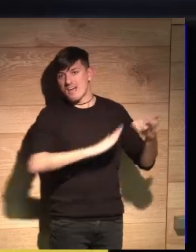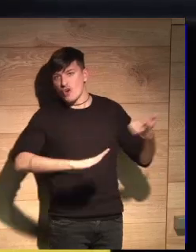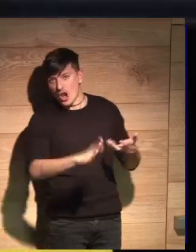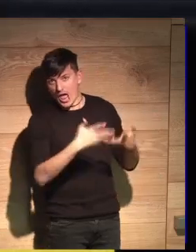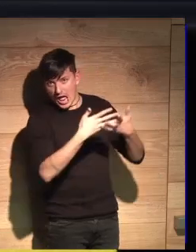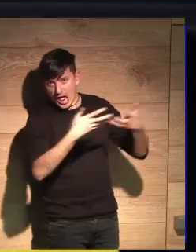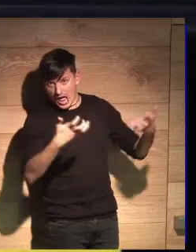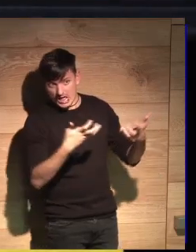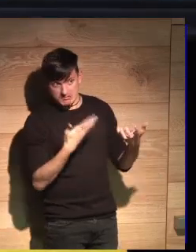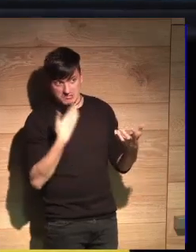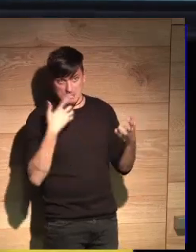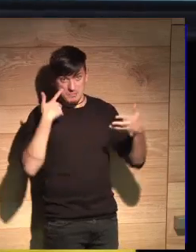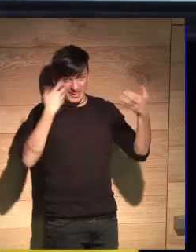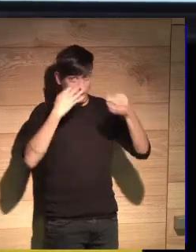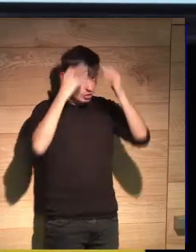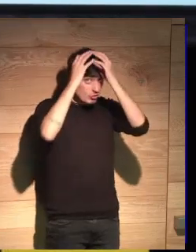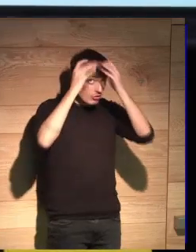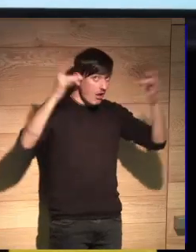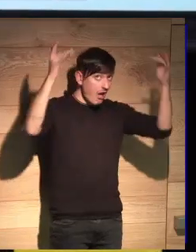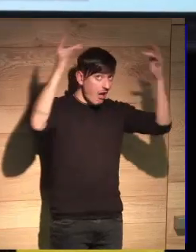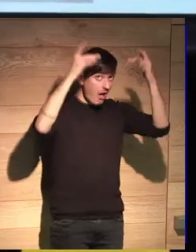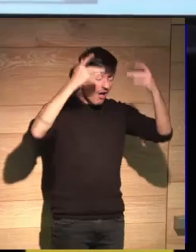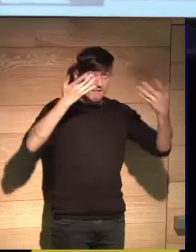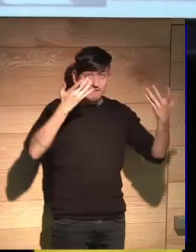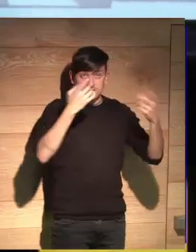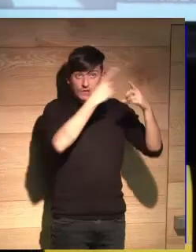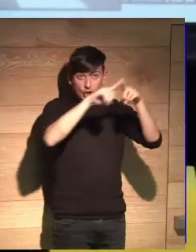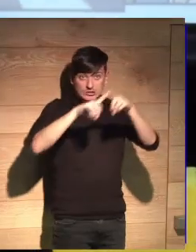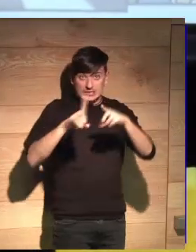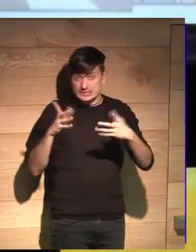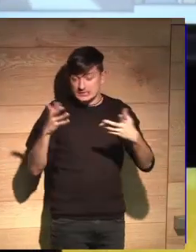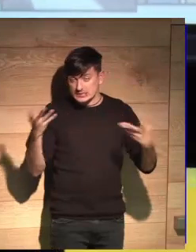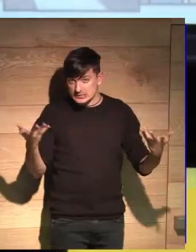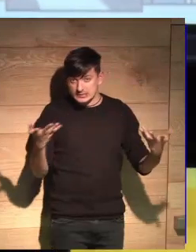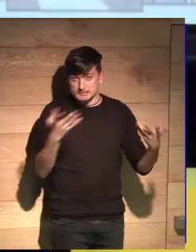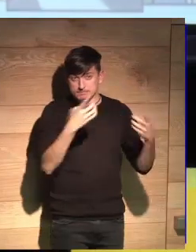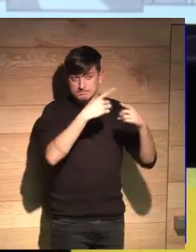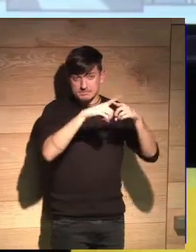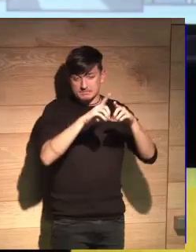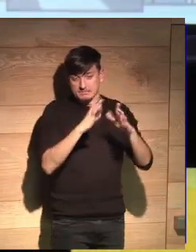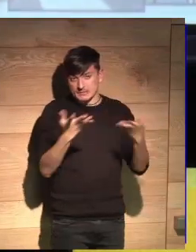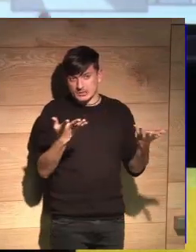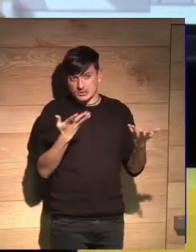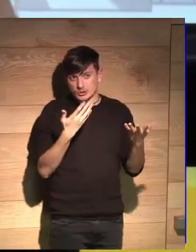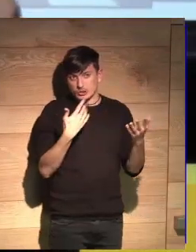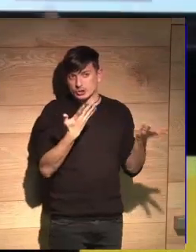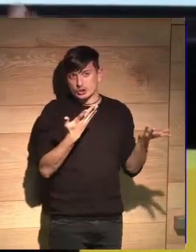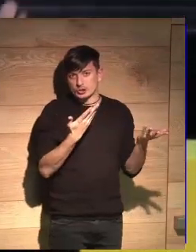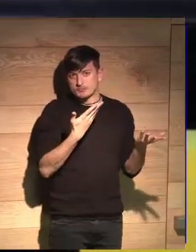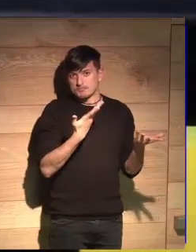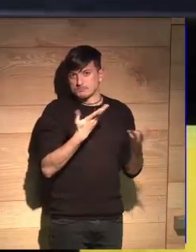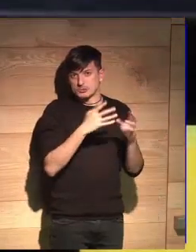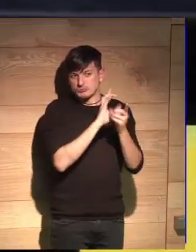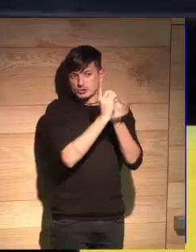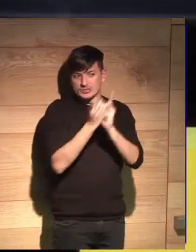of the dangers of dreaming with things that,